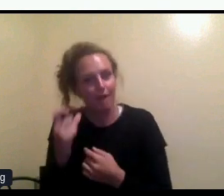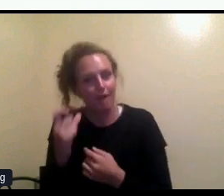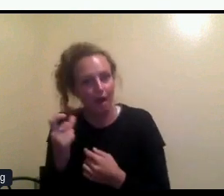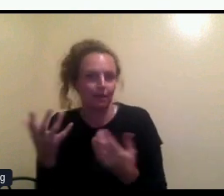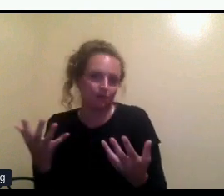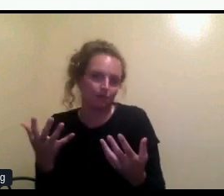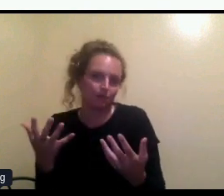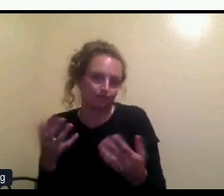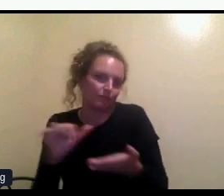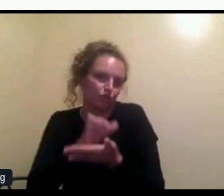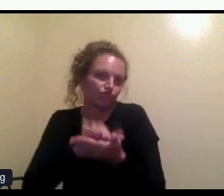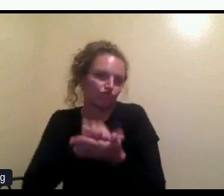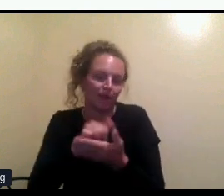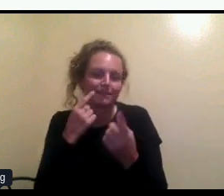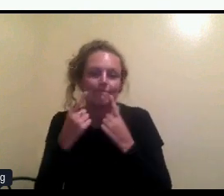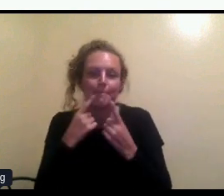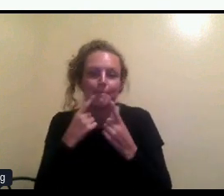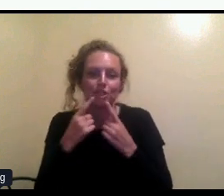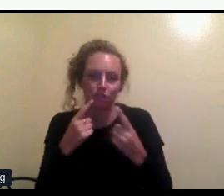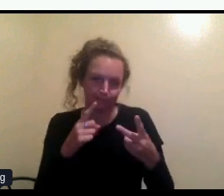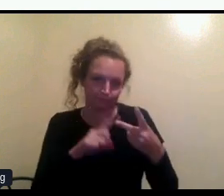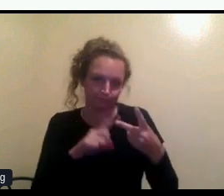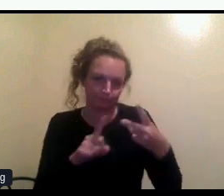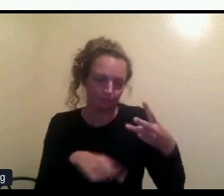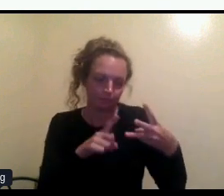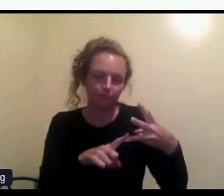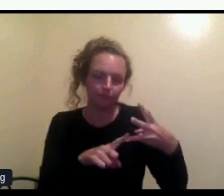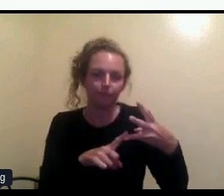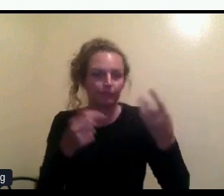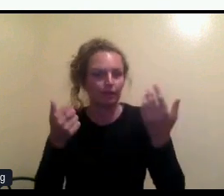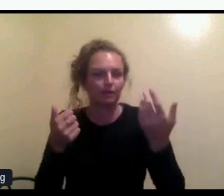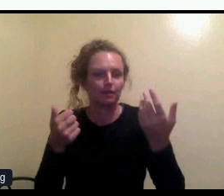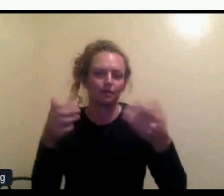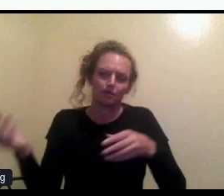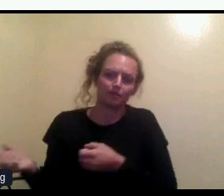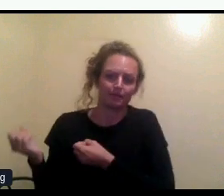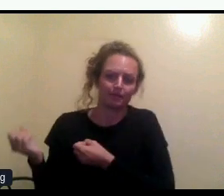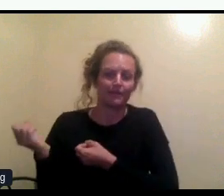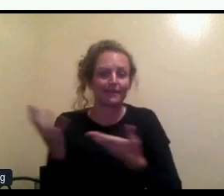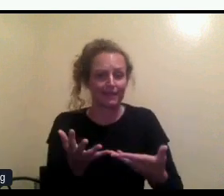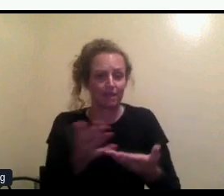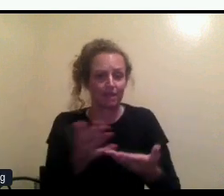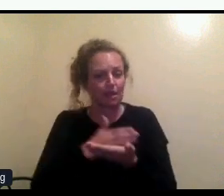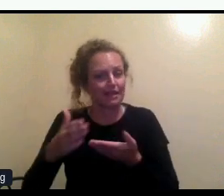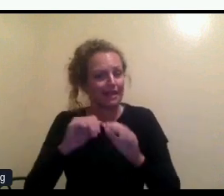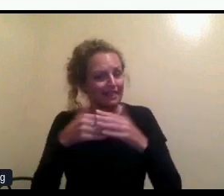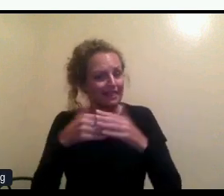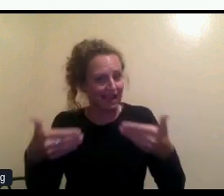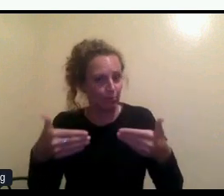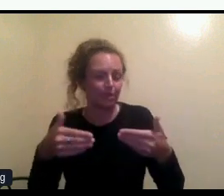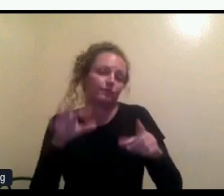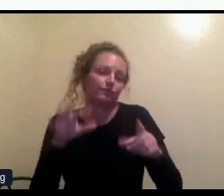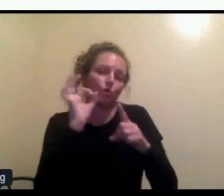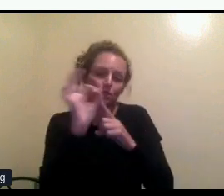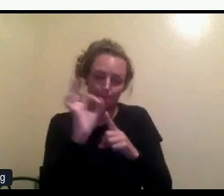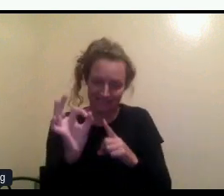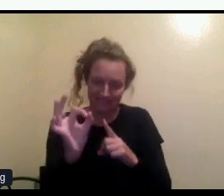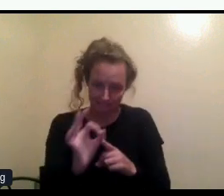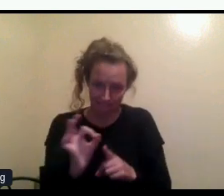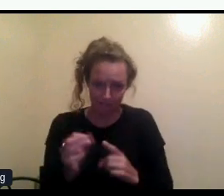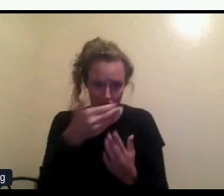consumers. And finally, providing detailed specifications in clear language and alternative formats with knowledgeable customer service